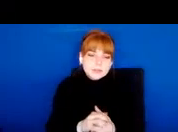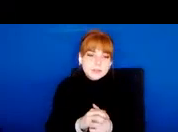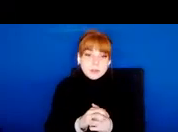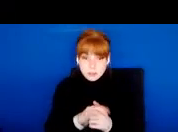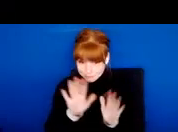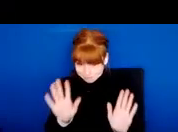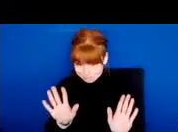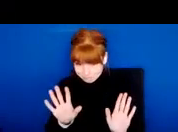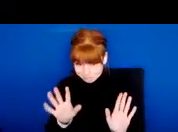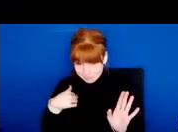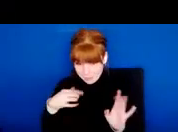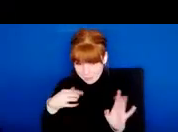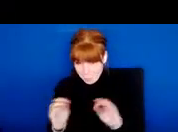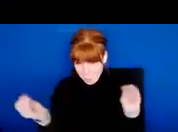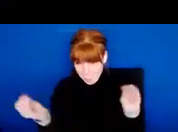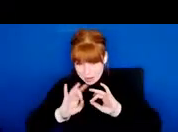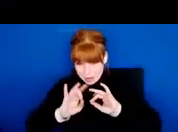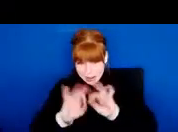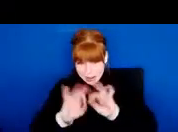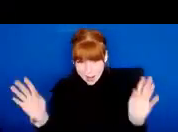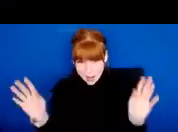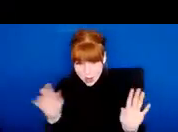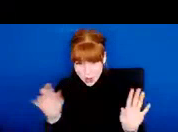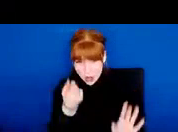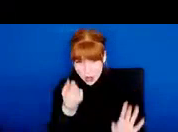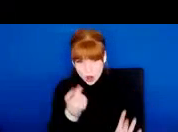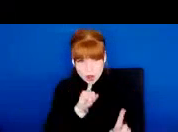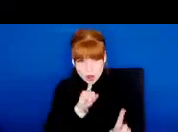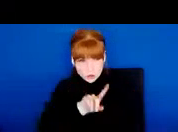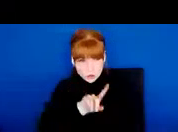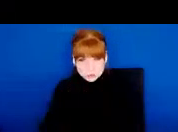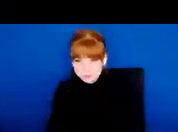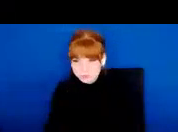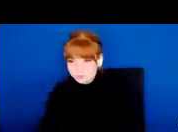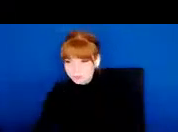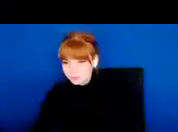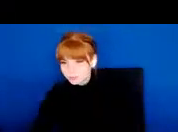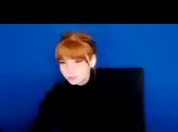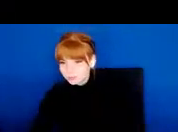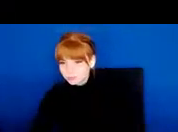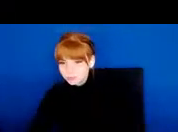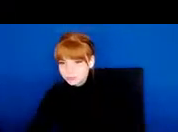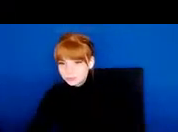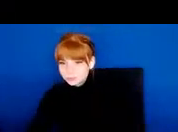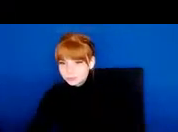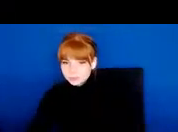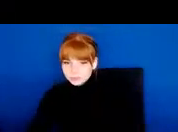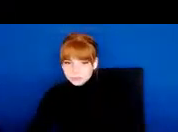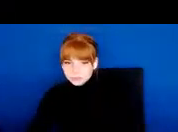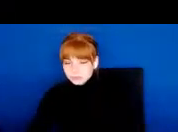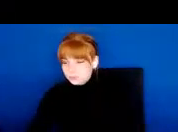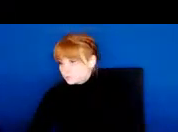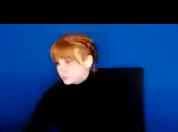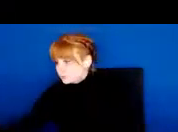make that difference a little bit more clear? Let me go back to chat and make sure. I'm going to kind of reread going over that again.